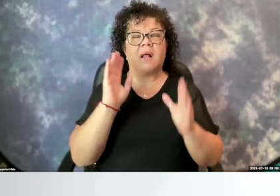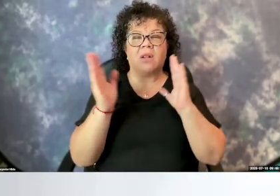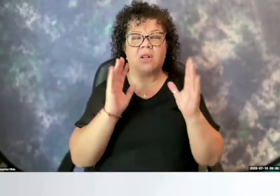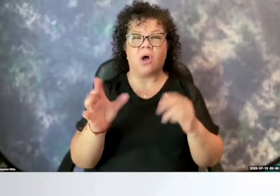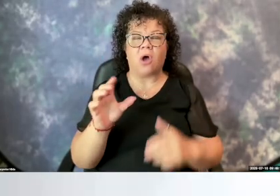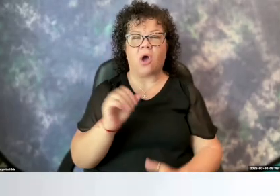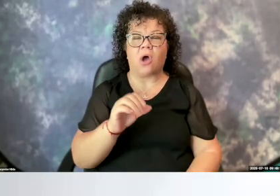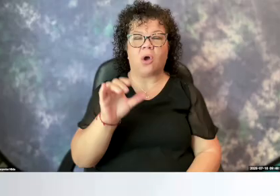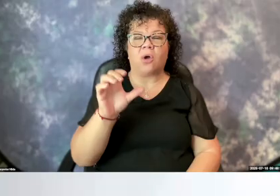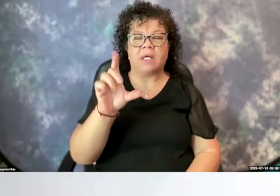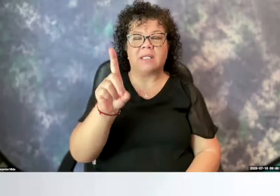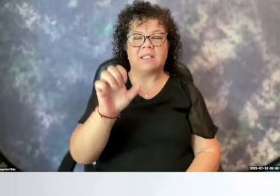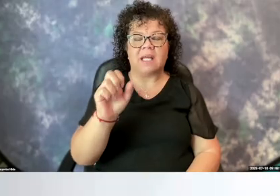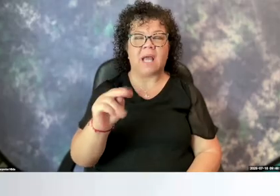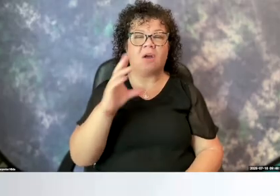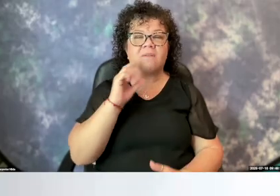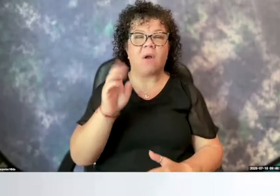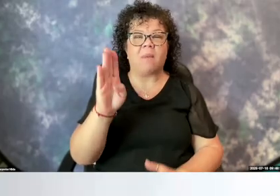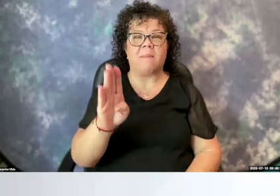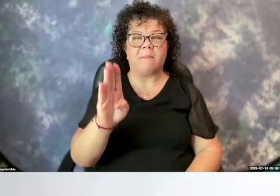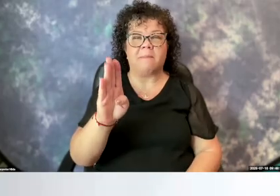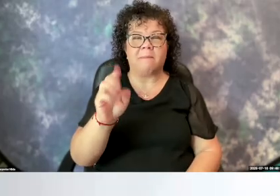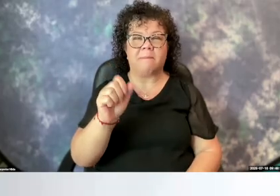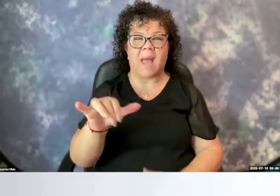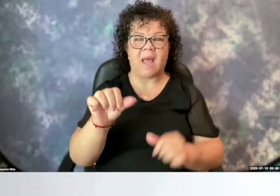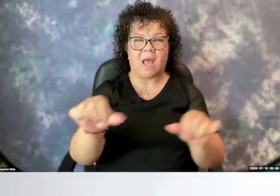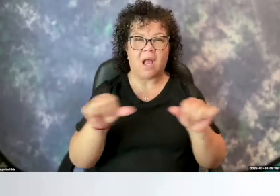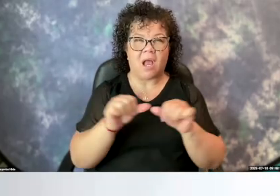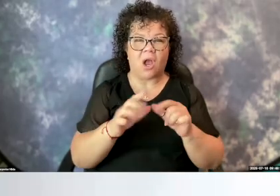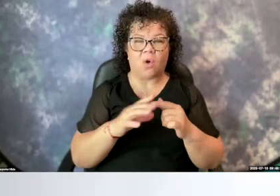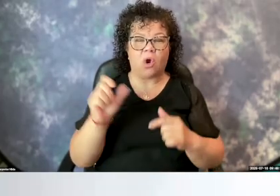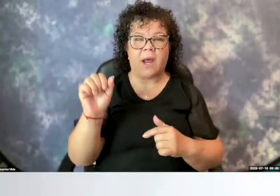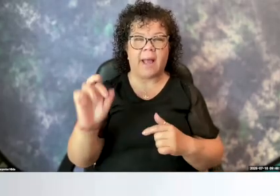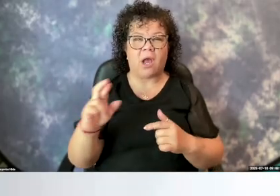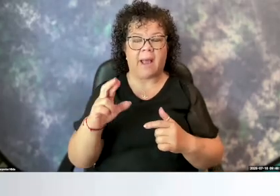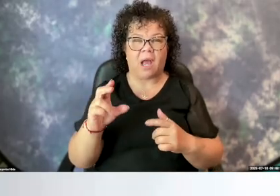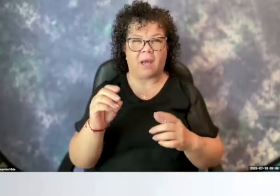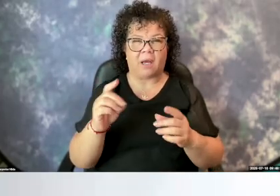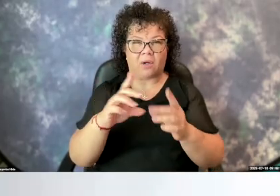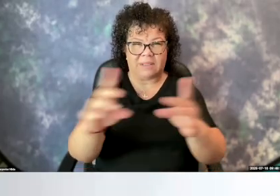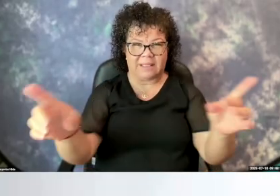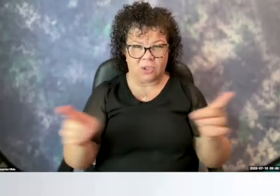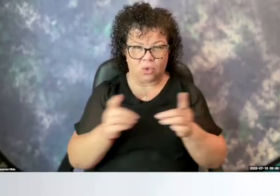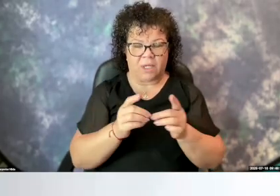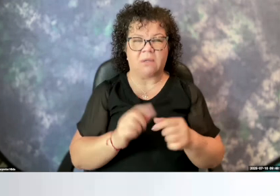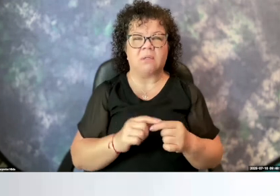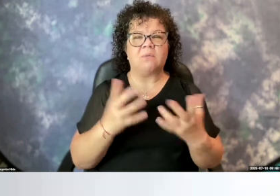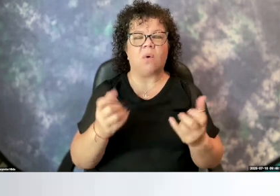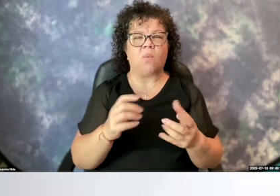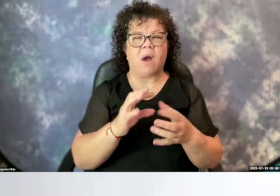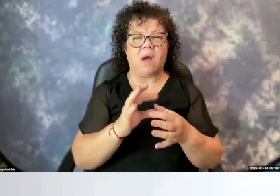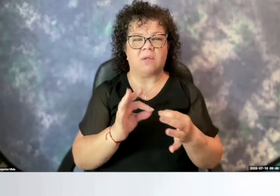Hi, everyone. Deanna from the Bay Area Air District. So I wanted to comment